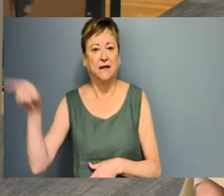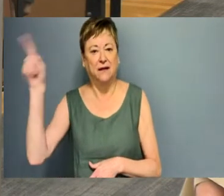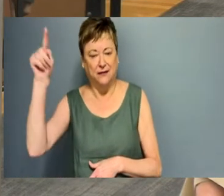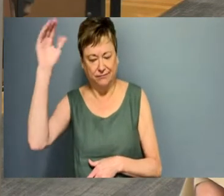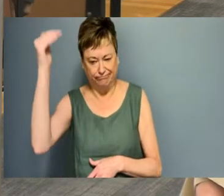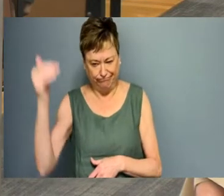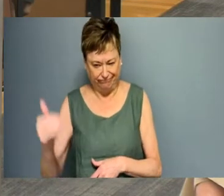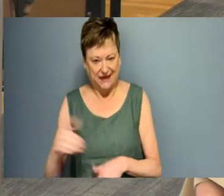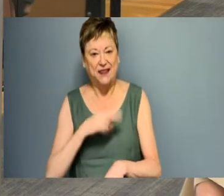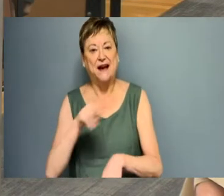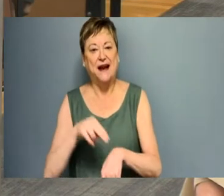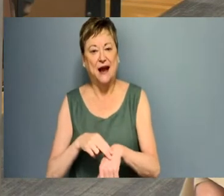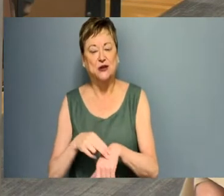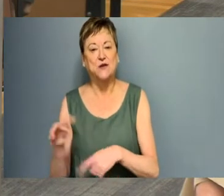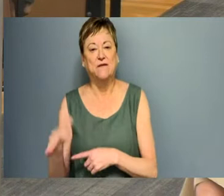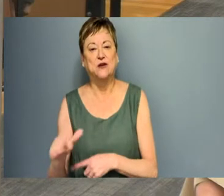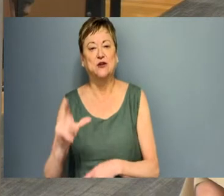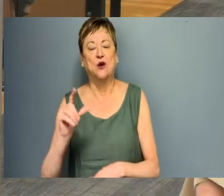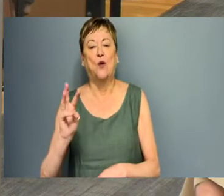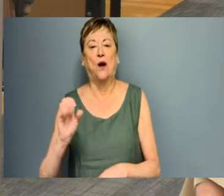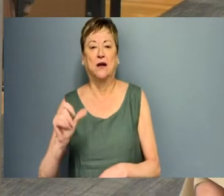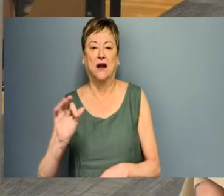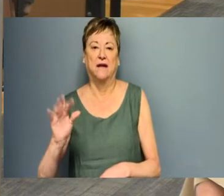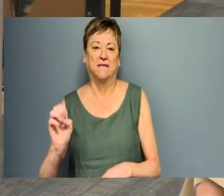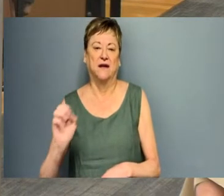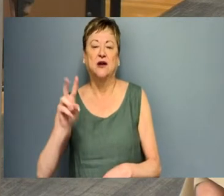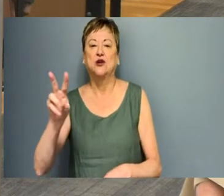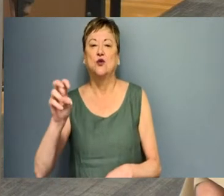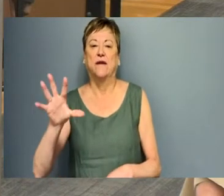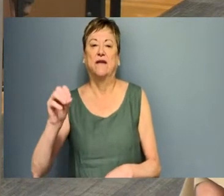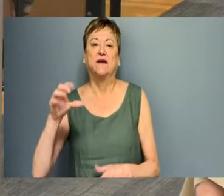$791,000. And National Fish and Wildlife Foundation came in with